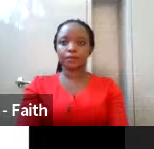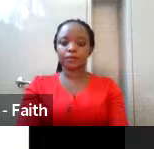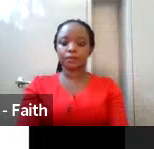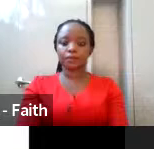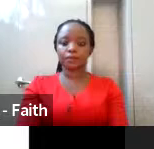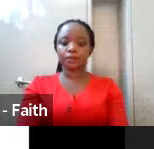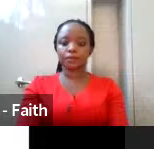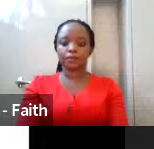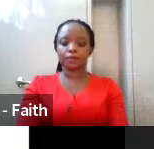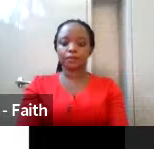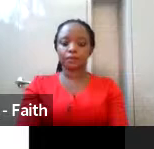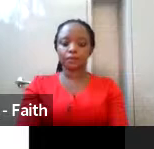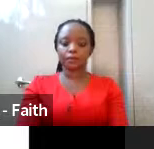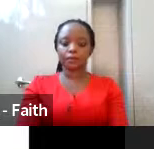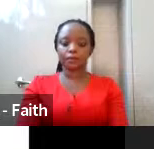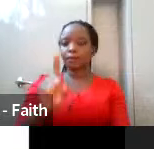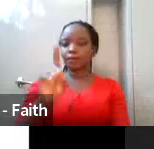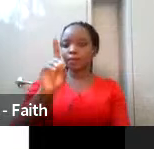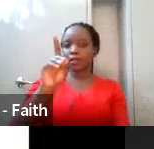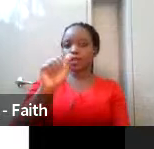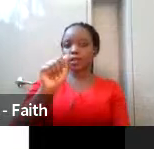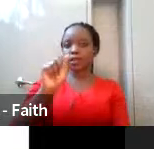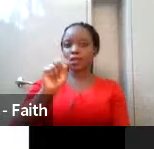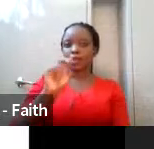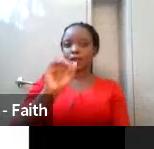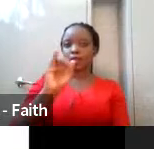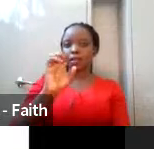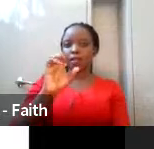Daniel, can you hear me?